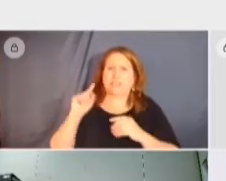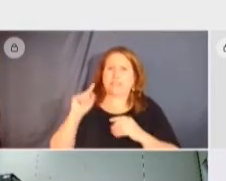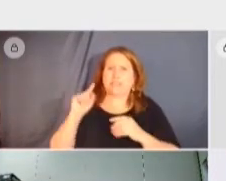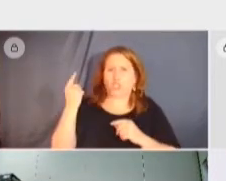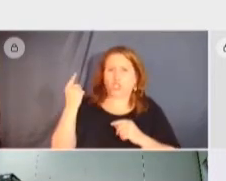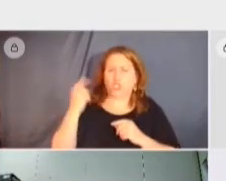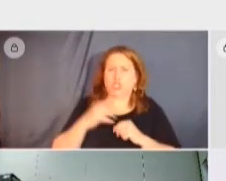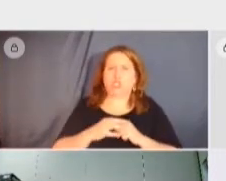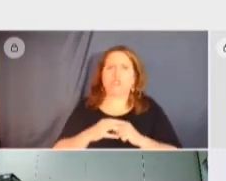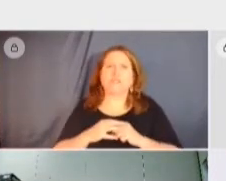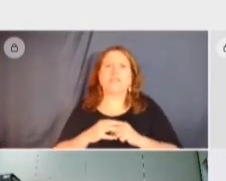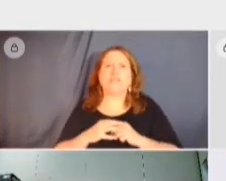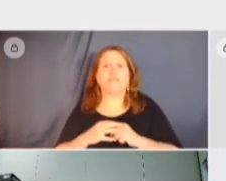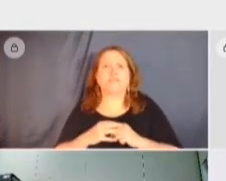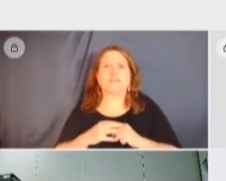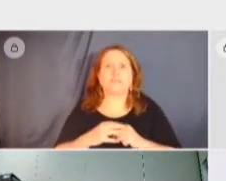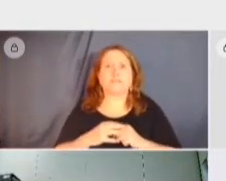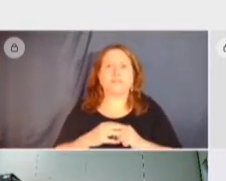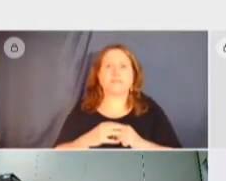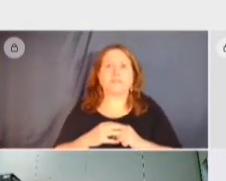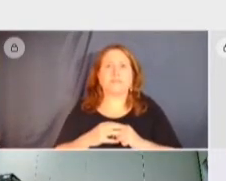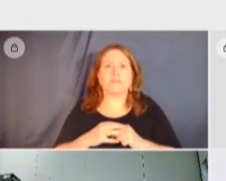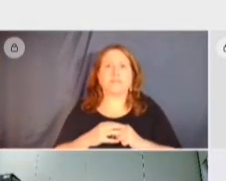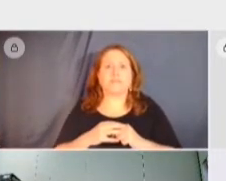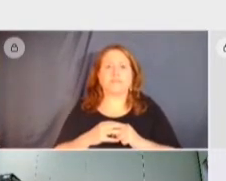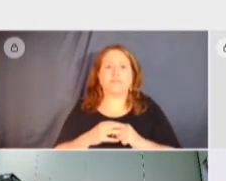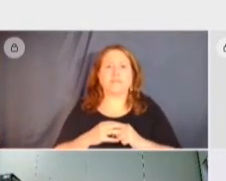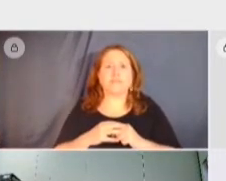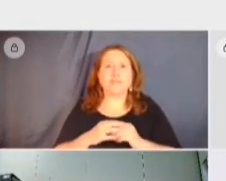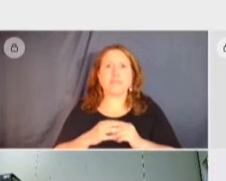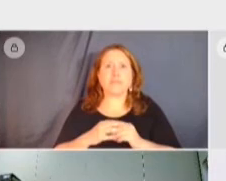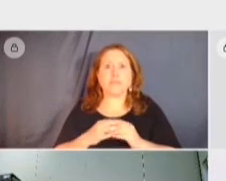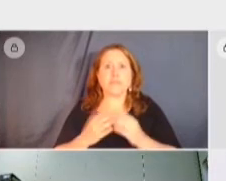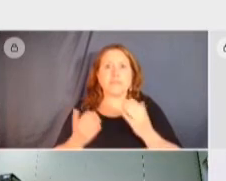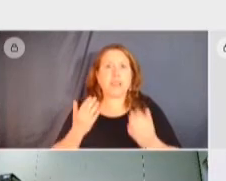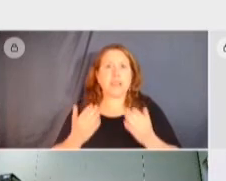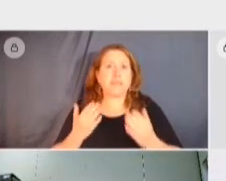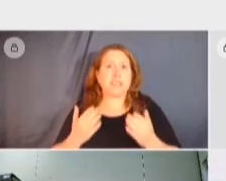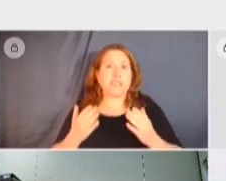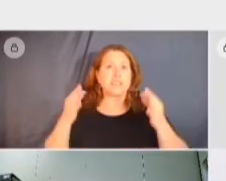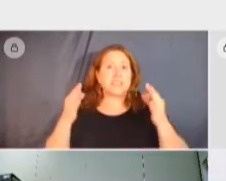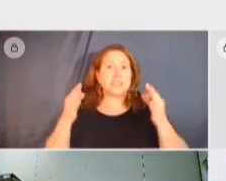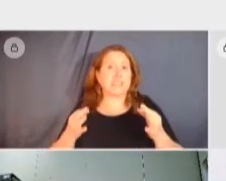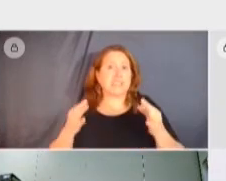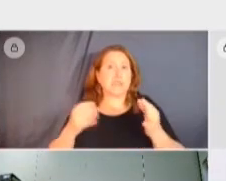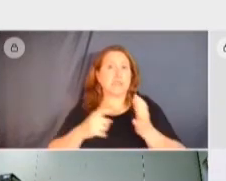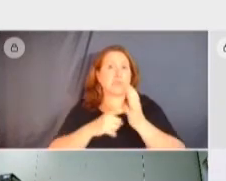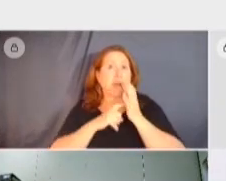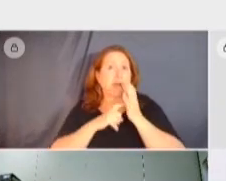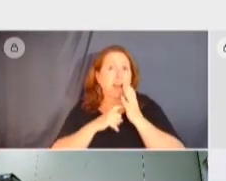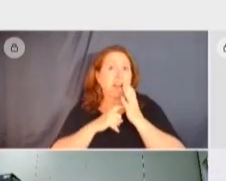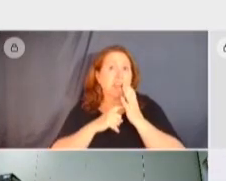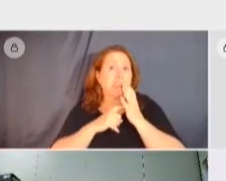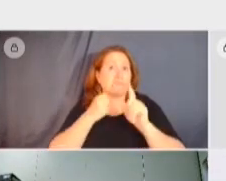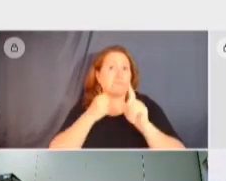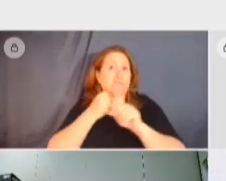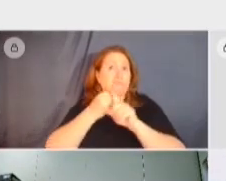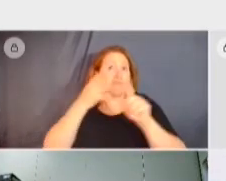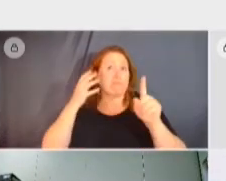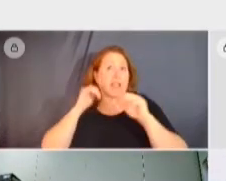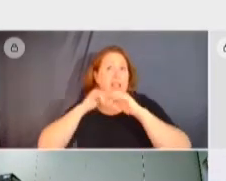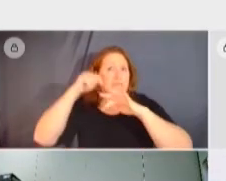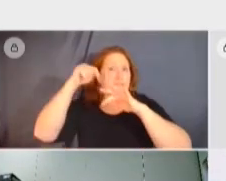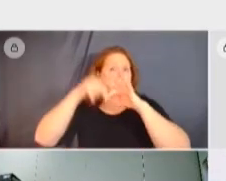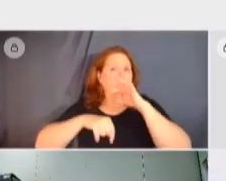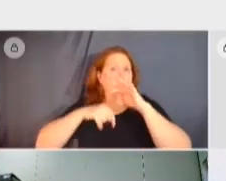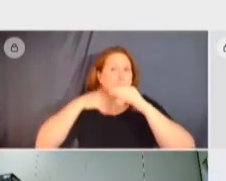with a definitive mandate of what has to be done, or taking it back and only handing over